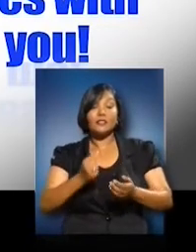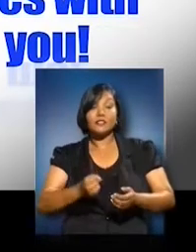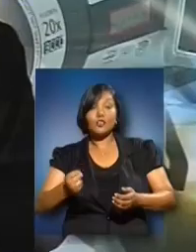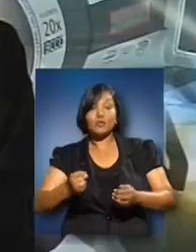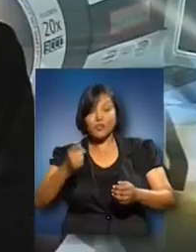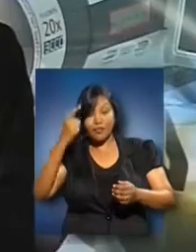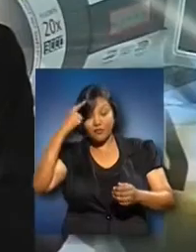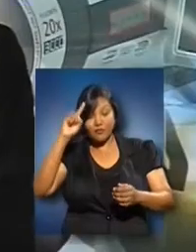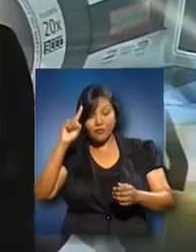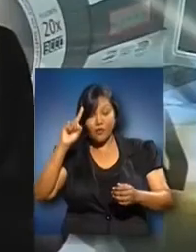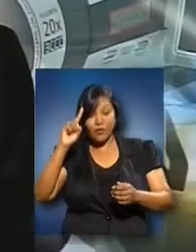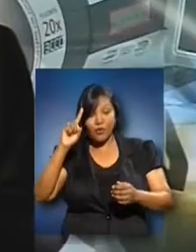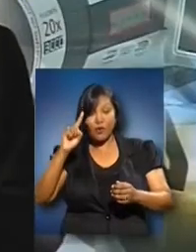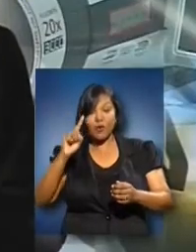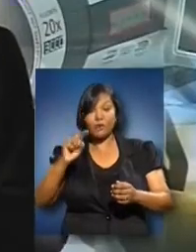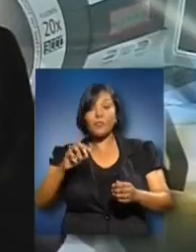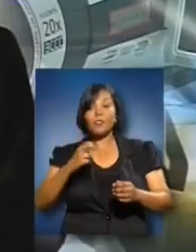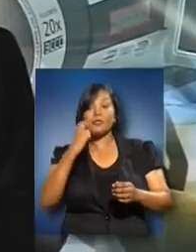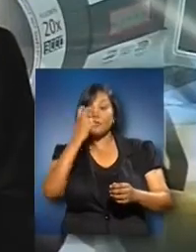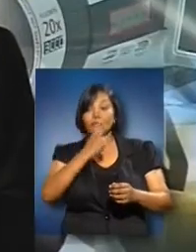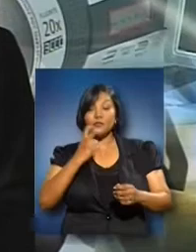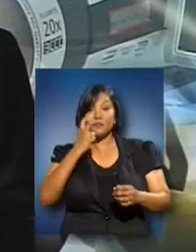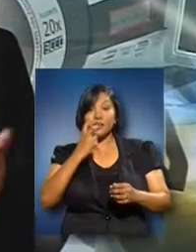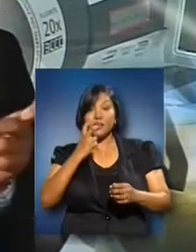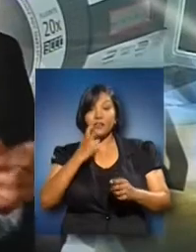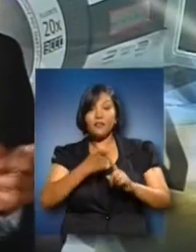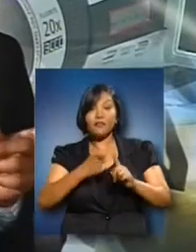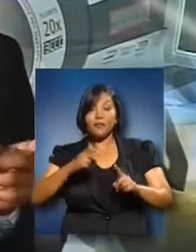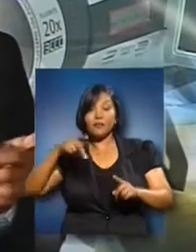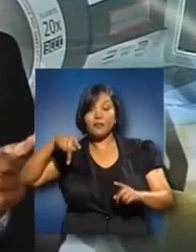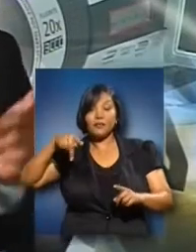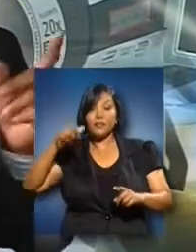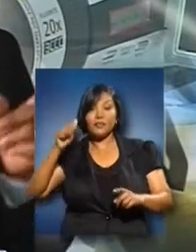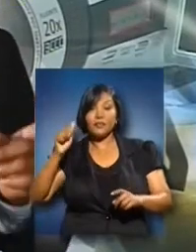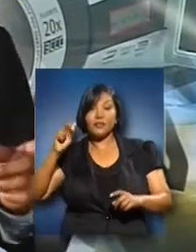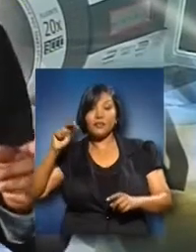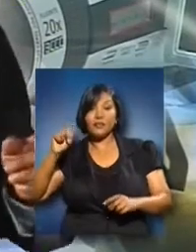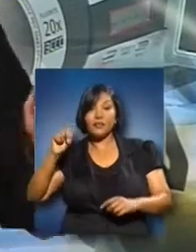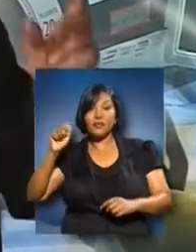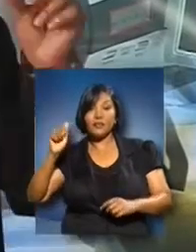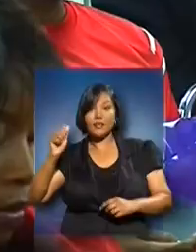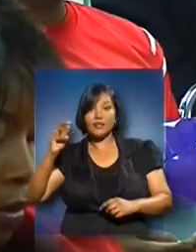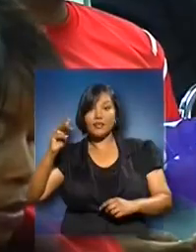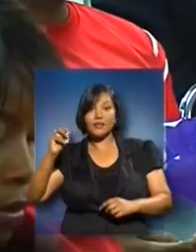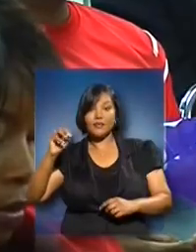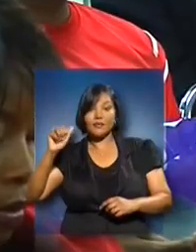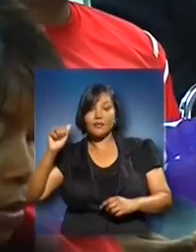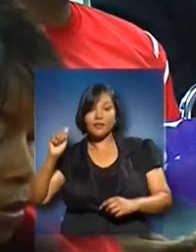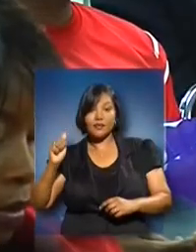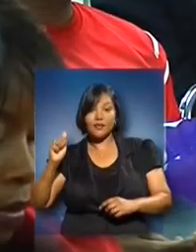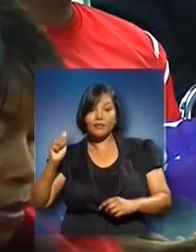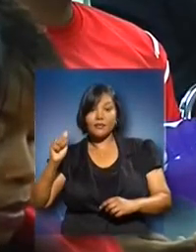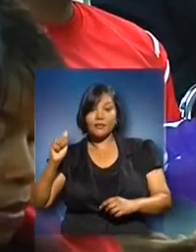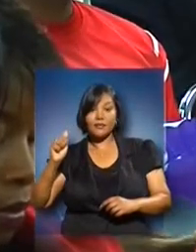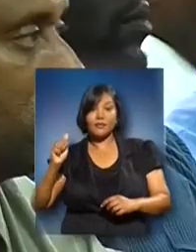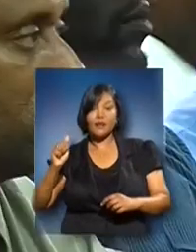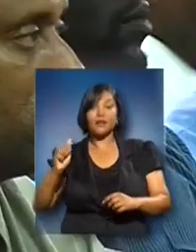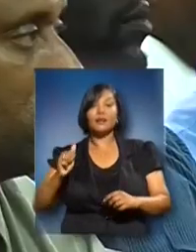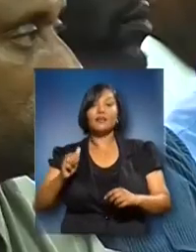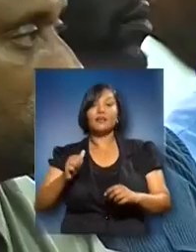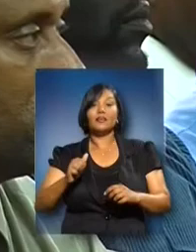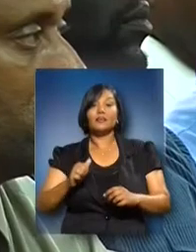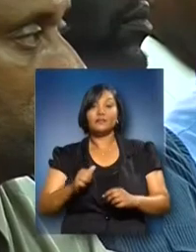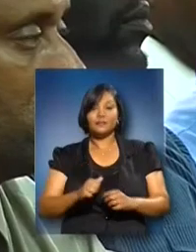speaker Mr. Fidel Augusto Navarro Jimenez, head of Number Portability at the National Authority of Public